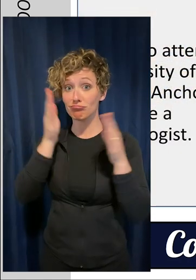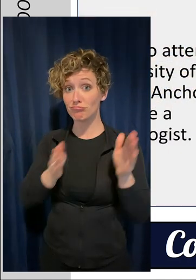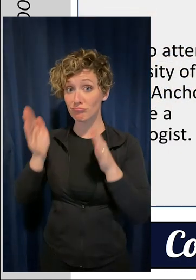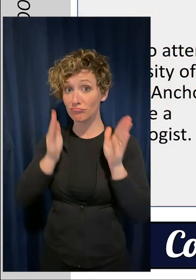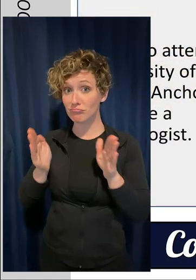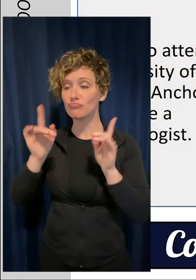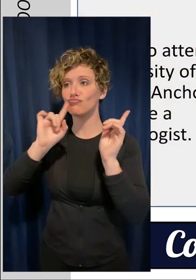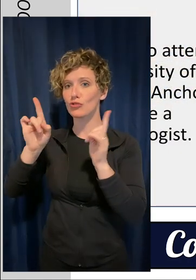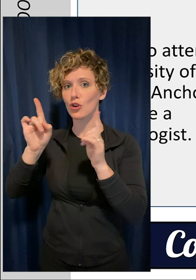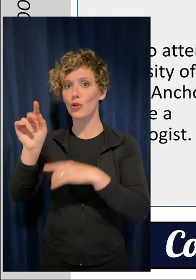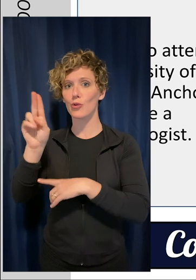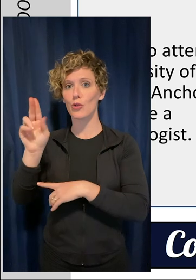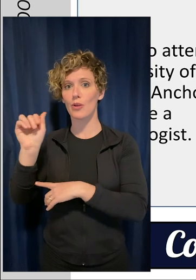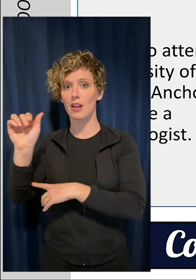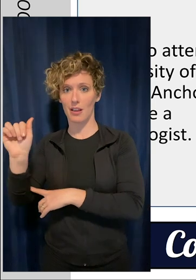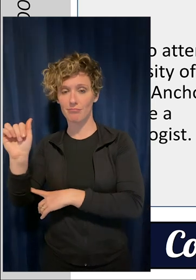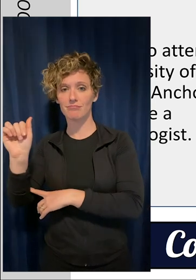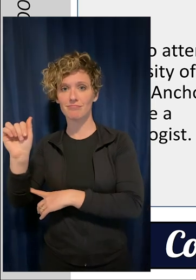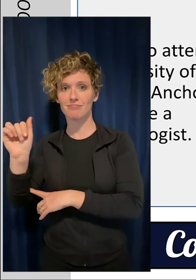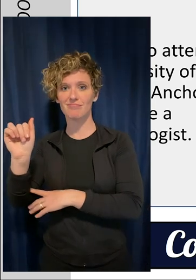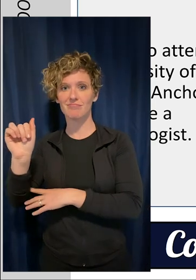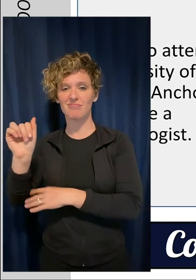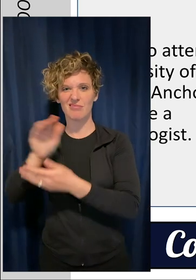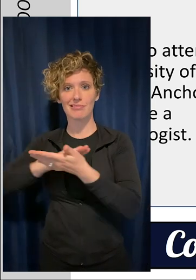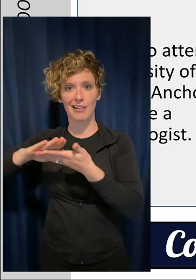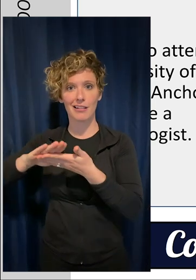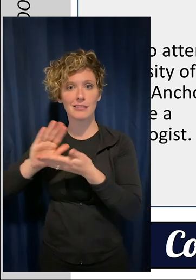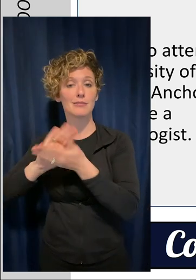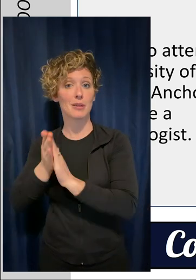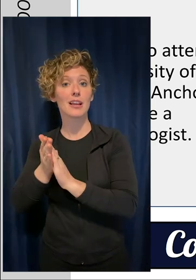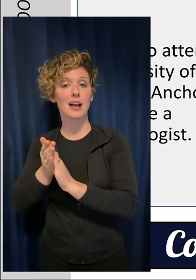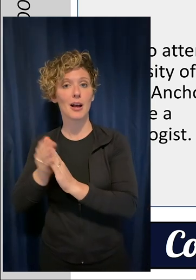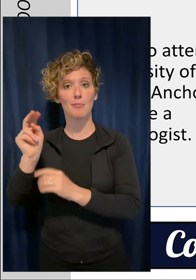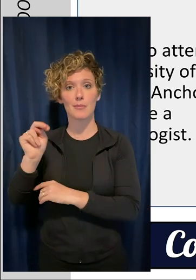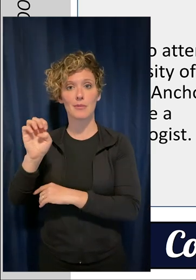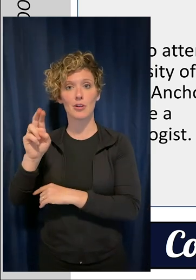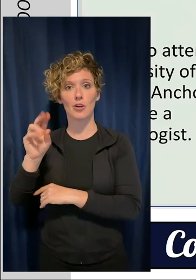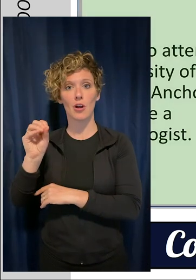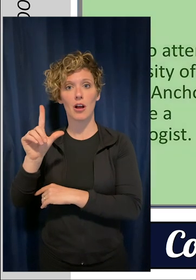attend the University of Alaska, Anchorage, to become a neurologist.